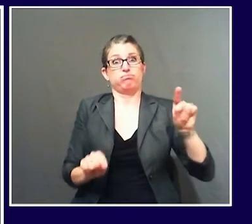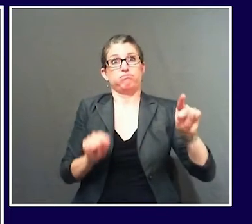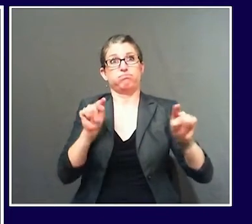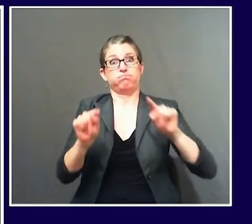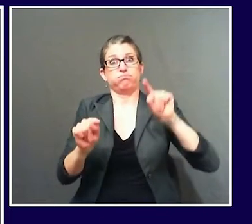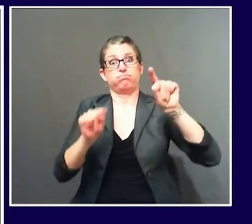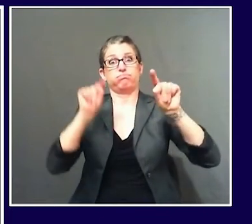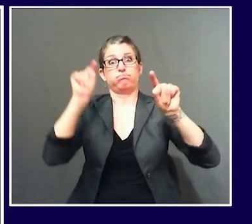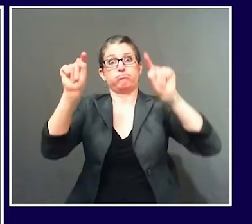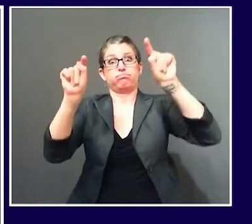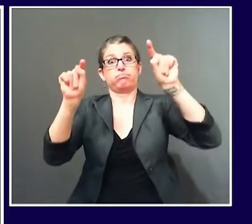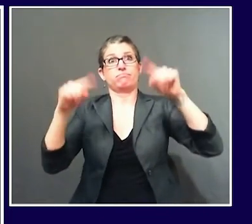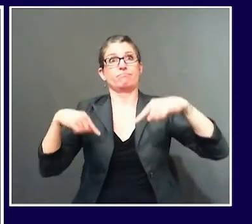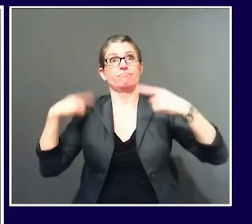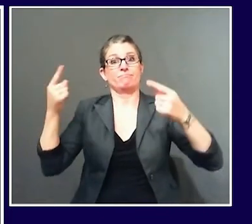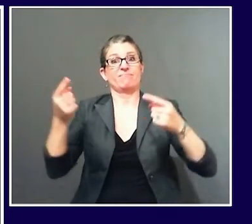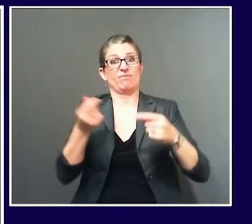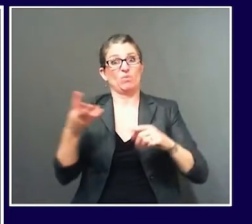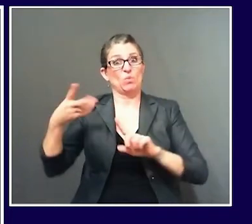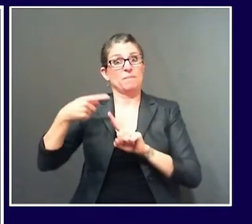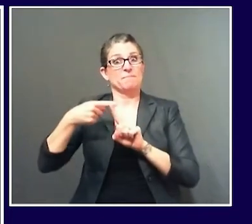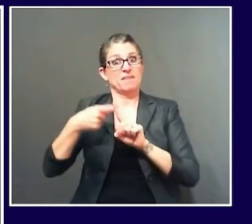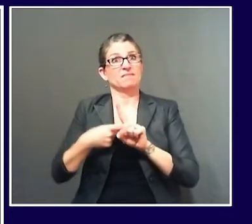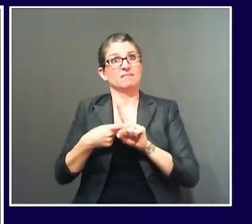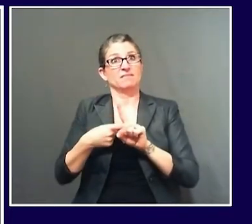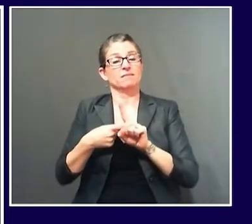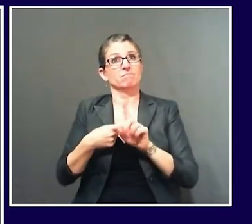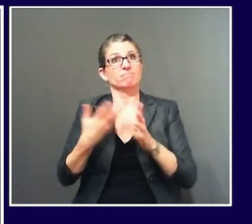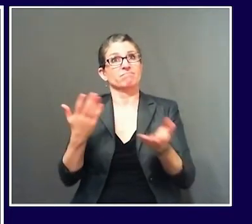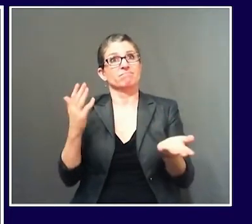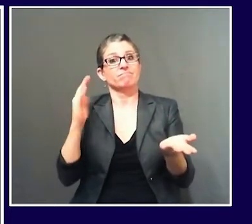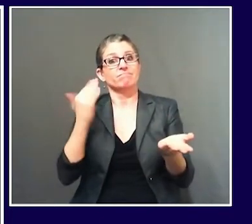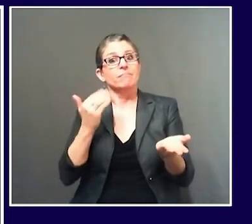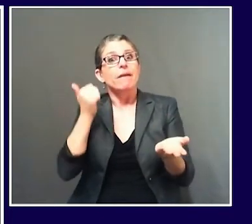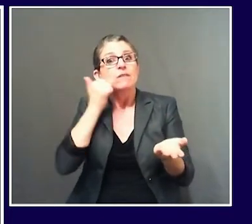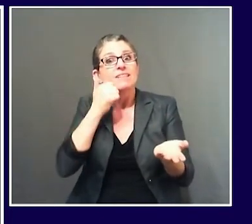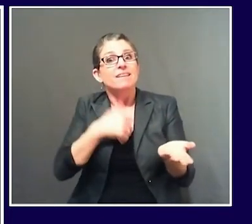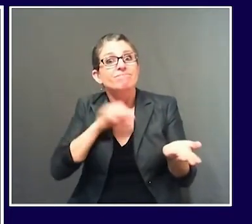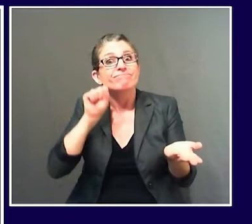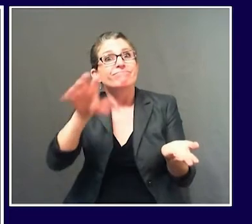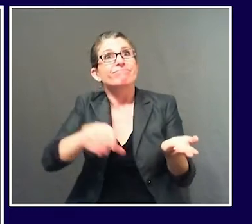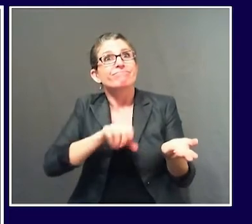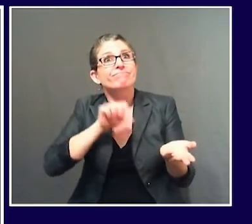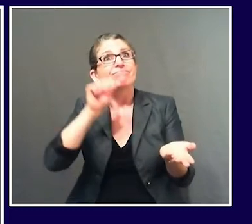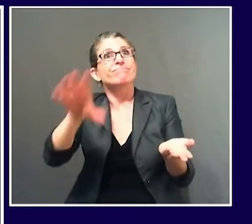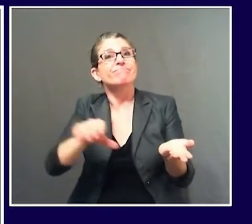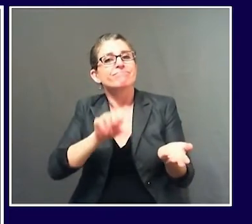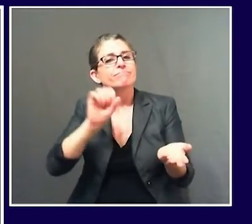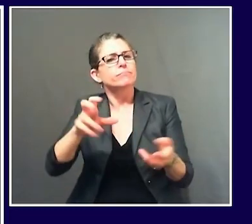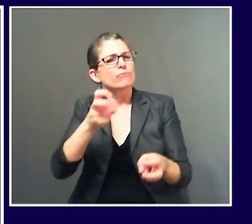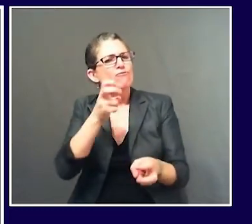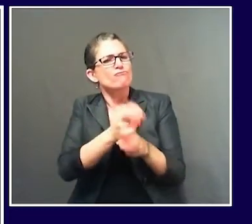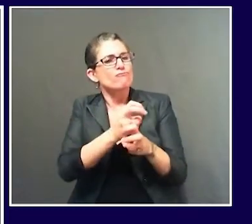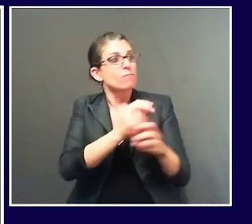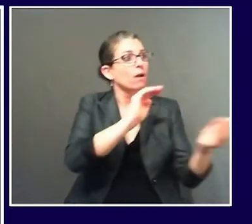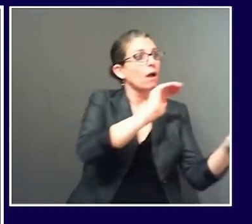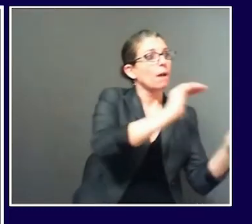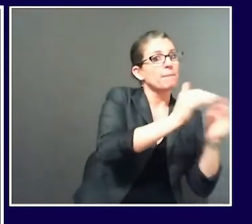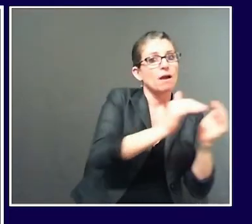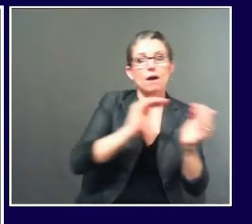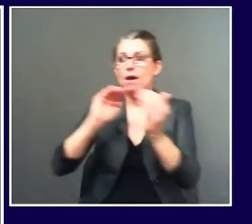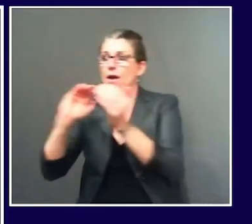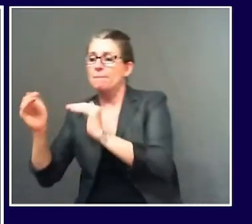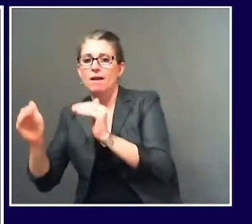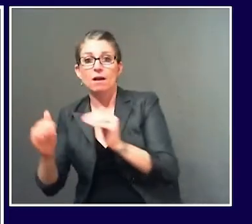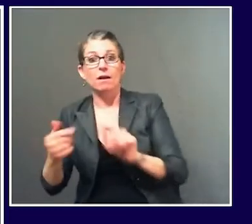difficult to know in the midst of an outbreak where one stands. But there are 2 things that I've been thinking about that